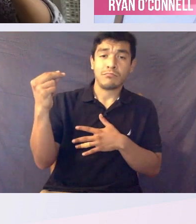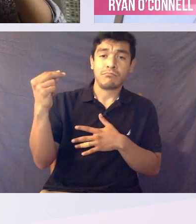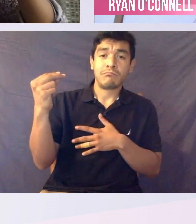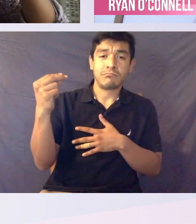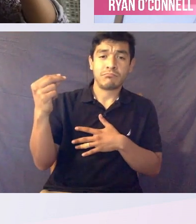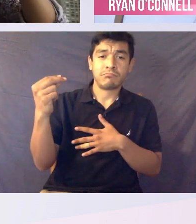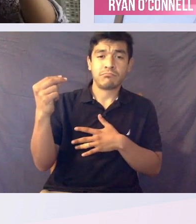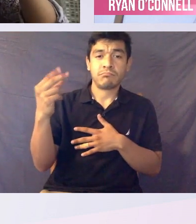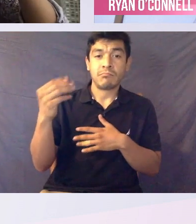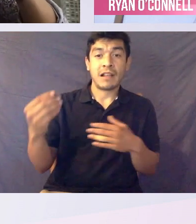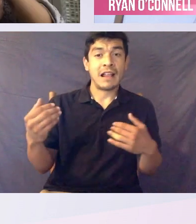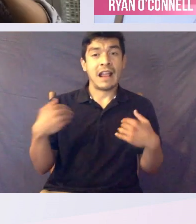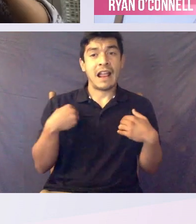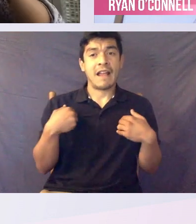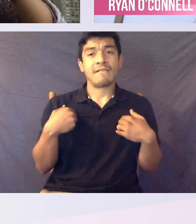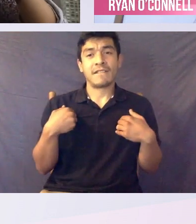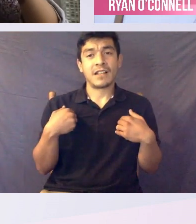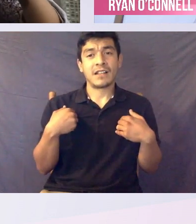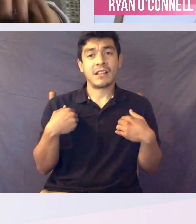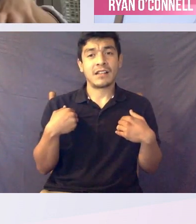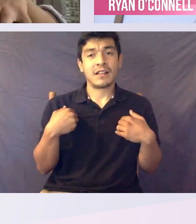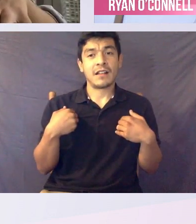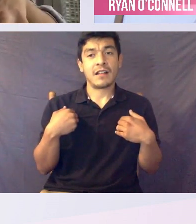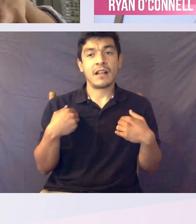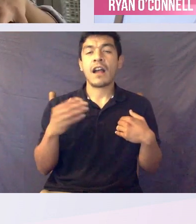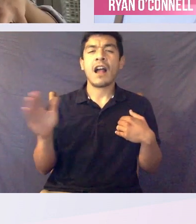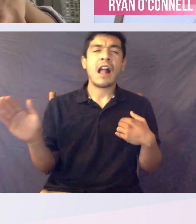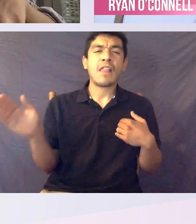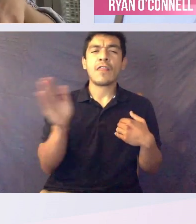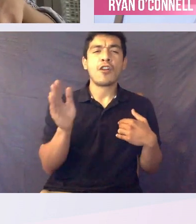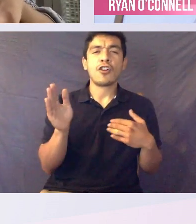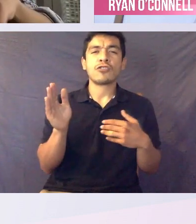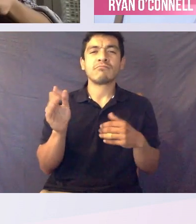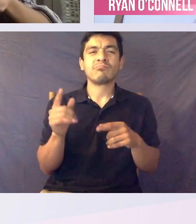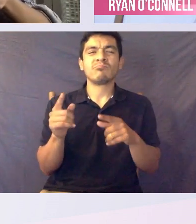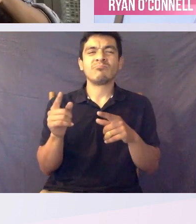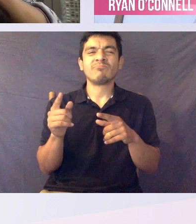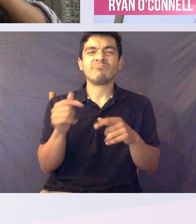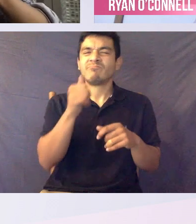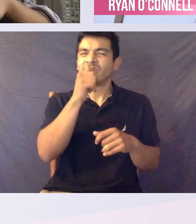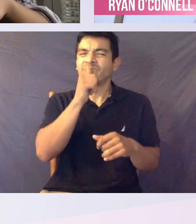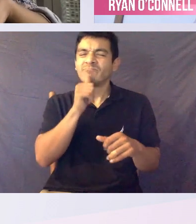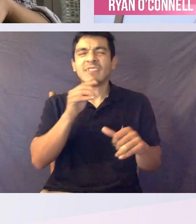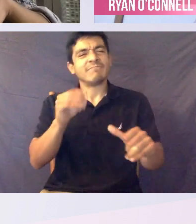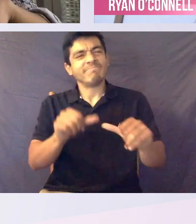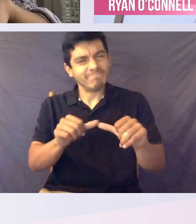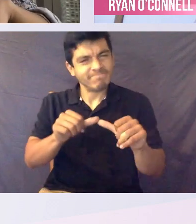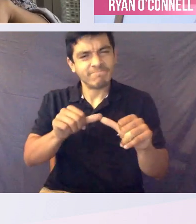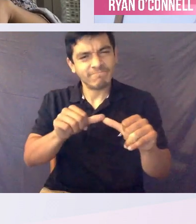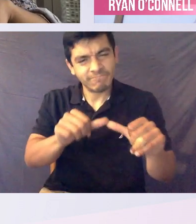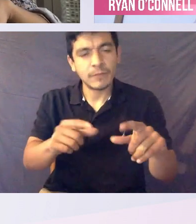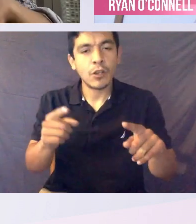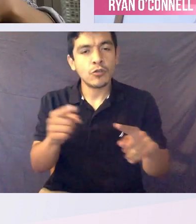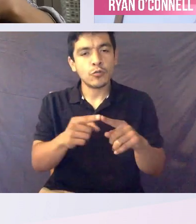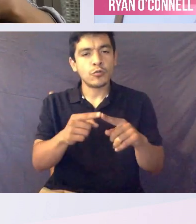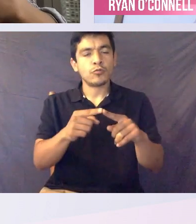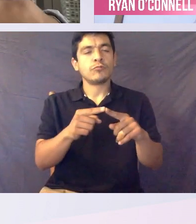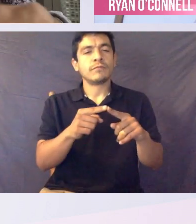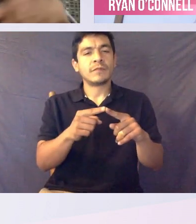and having the resilience and the persistence to keep moving has everything to do